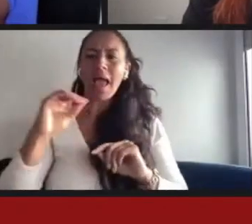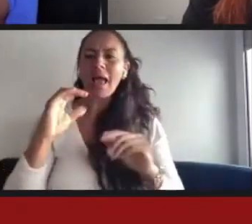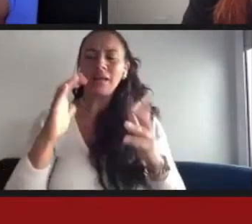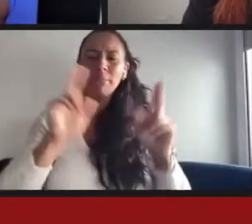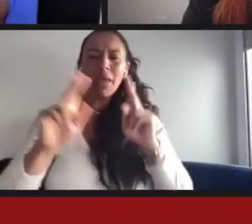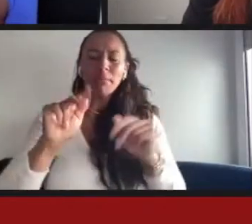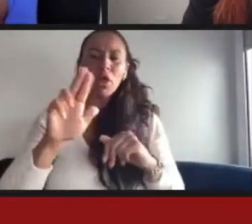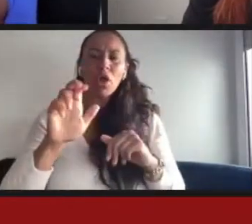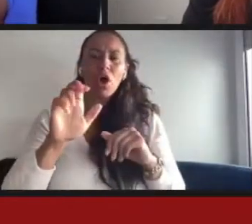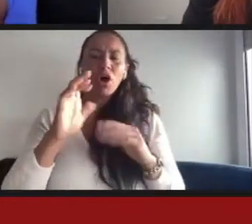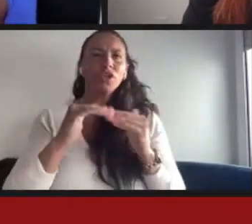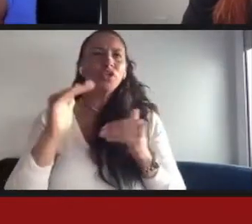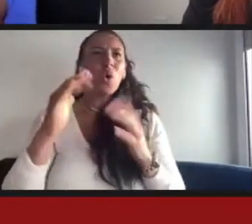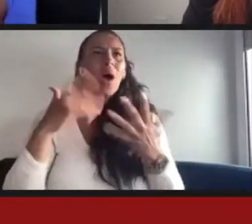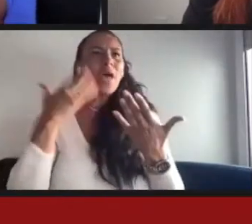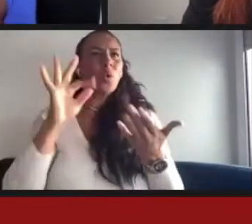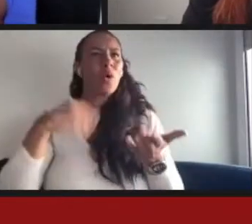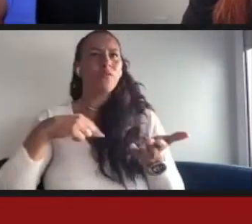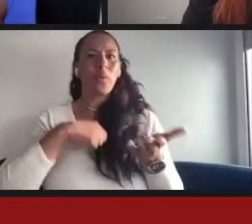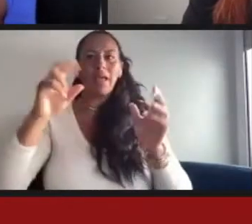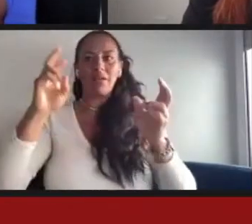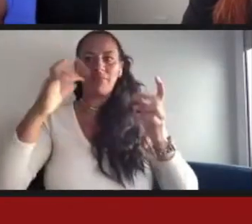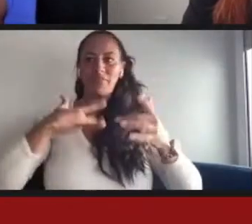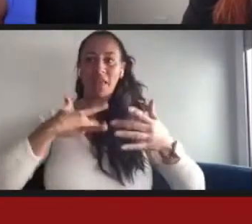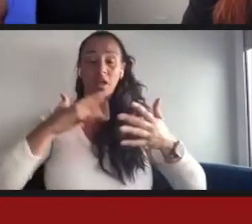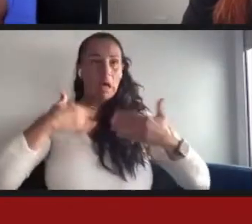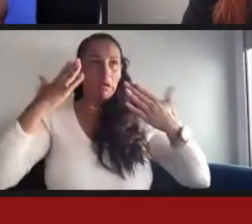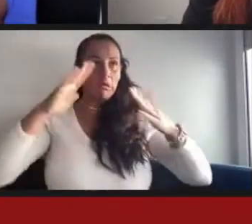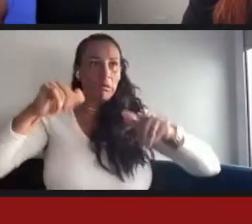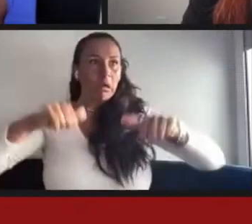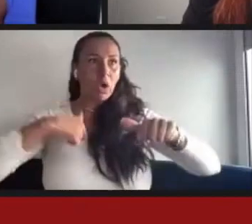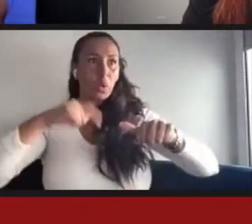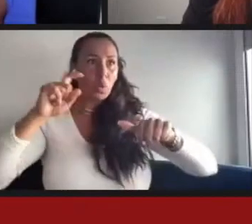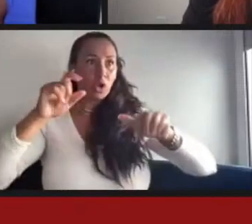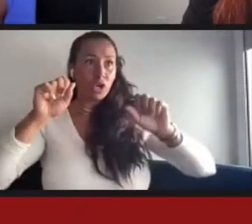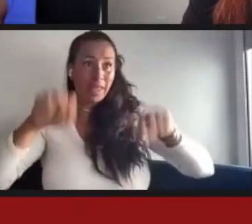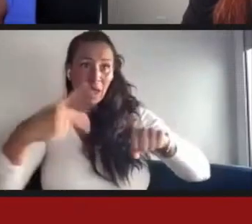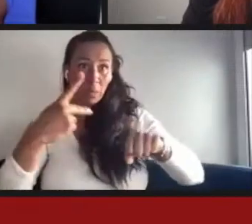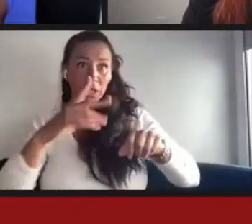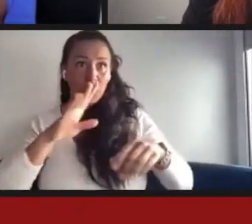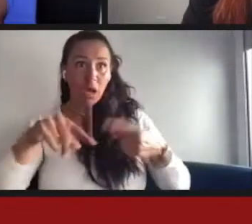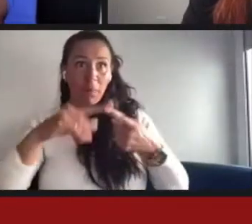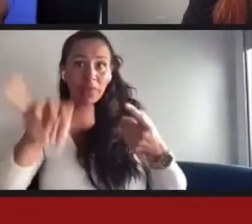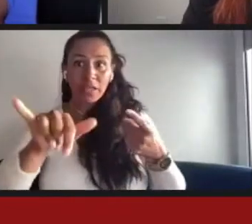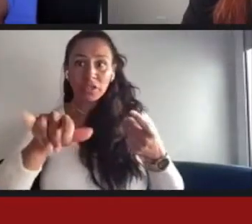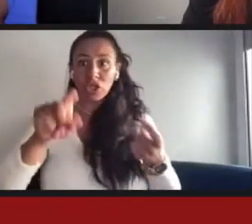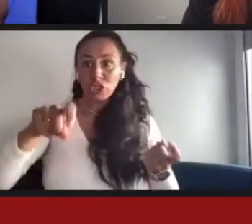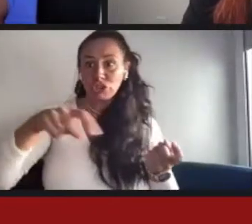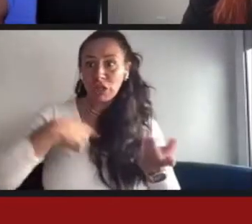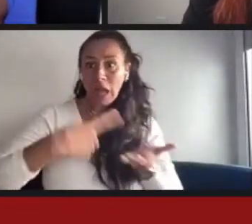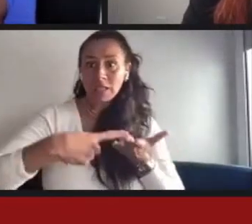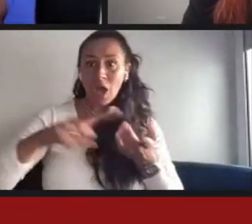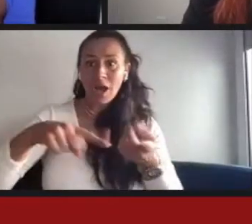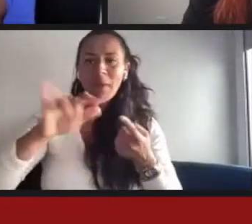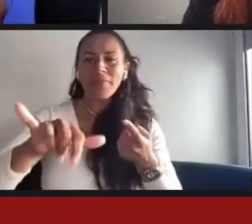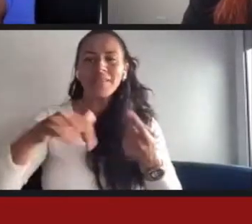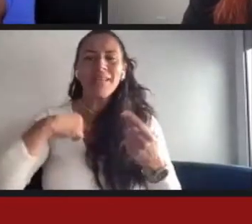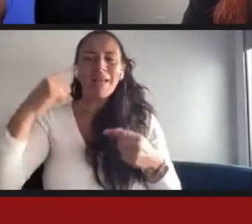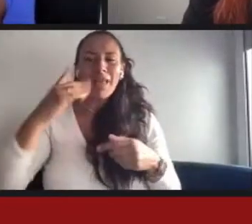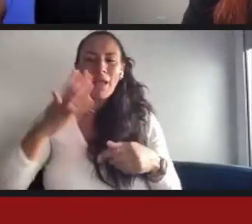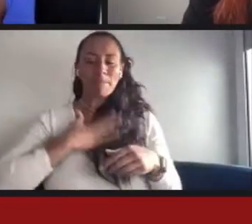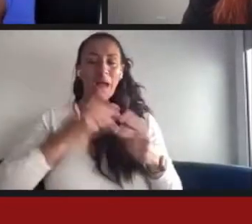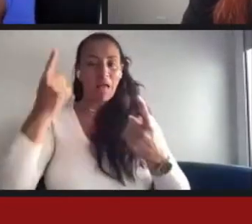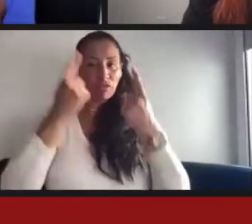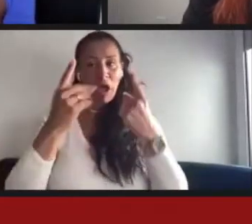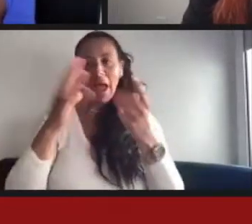I don't know if we can talk about this and you know, or if I should talk about this, or just I think that my thought, and it's just a